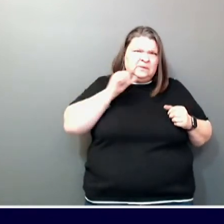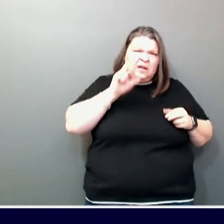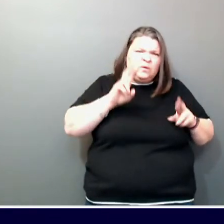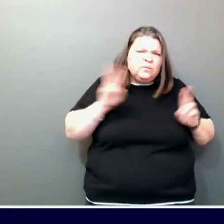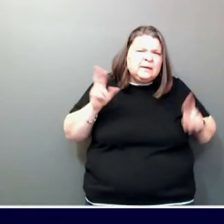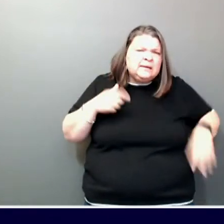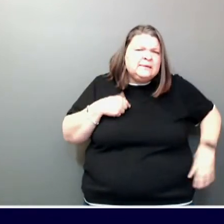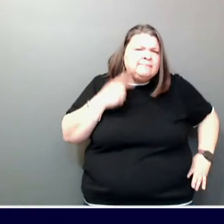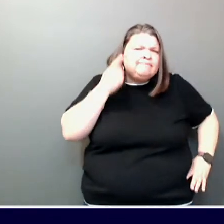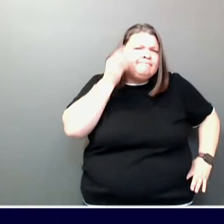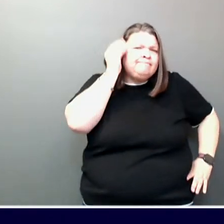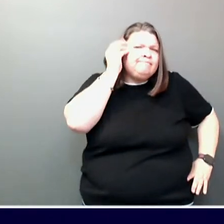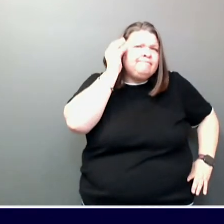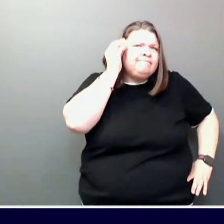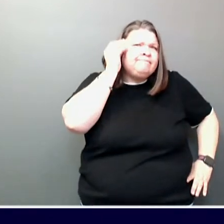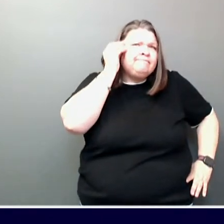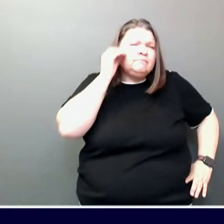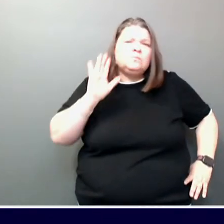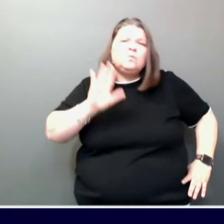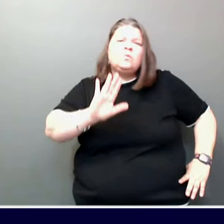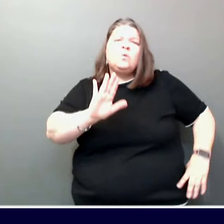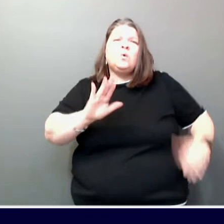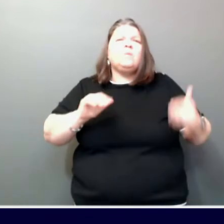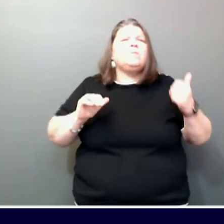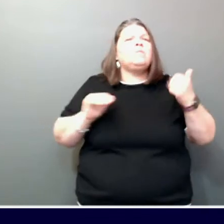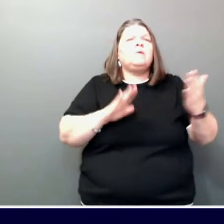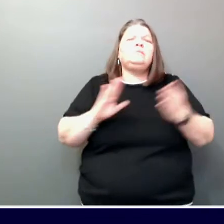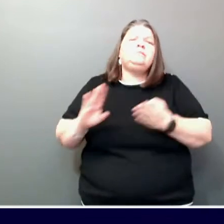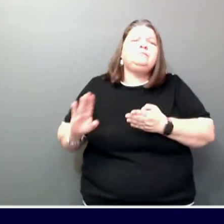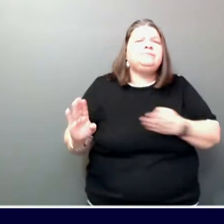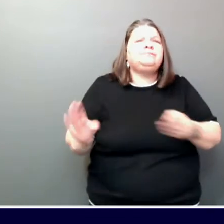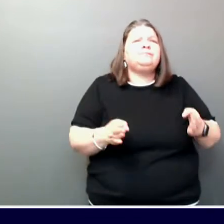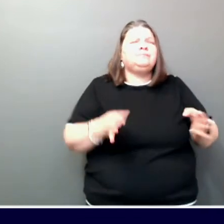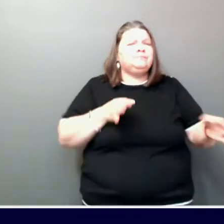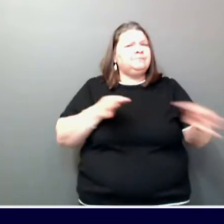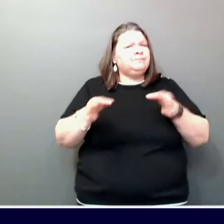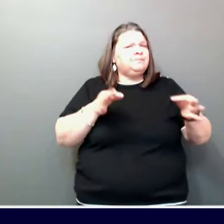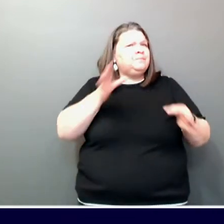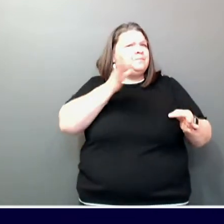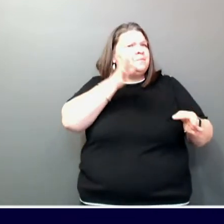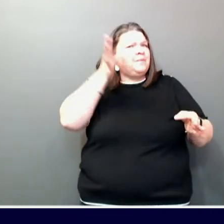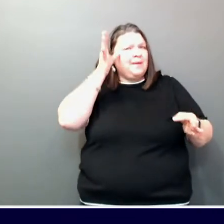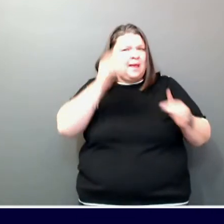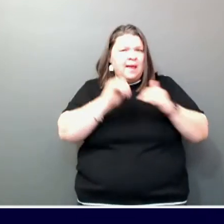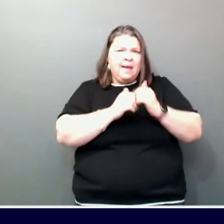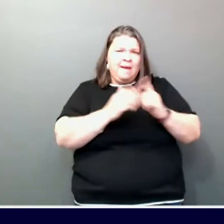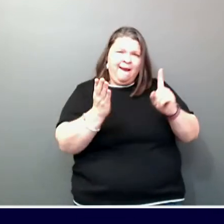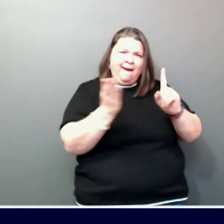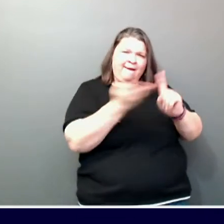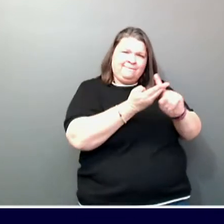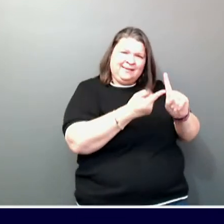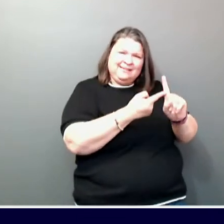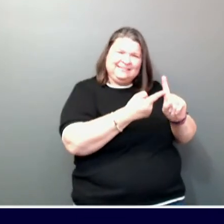guys about that vaccine? And should parents be any more wary of that age group considering,